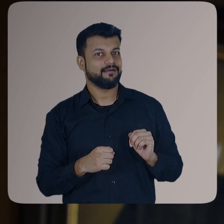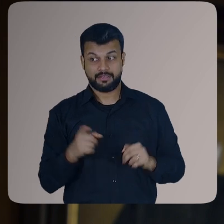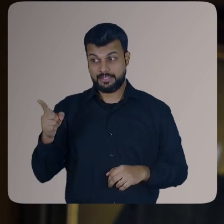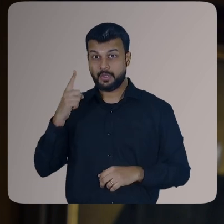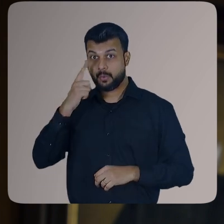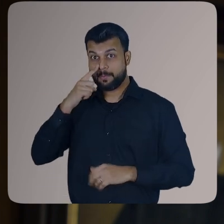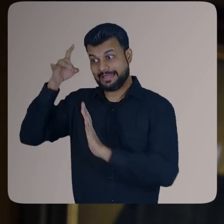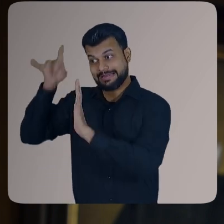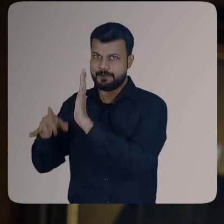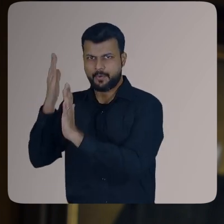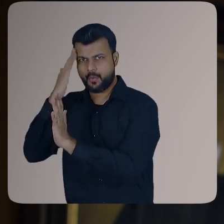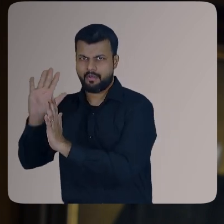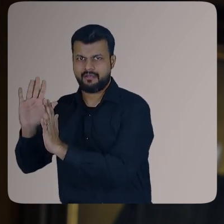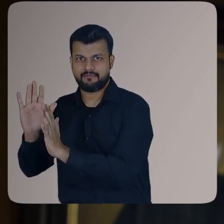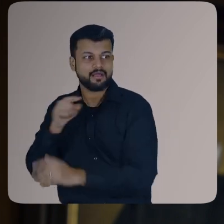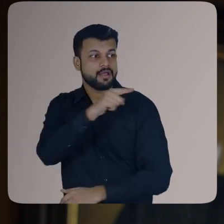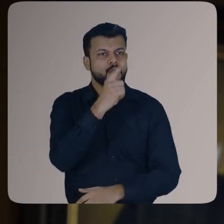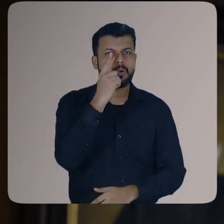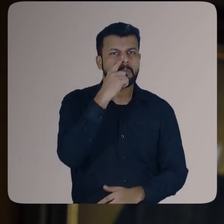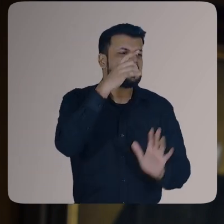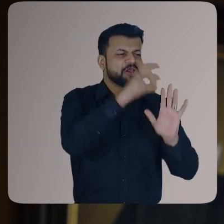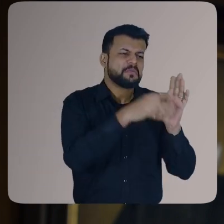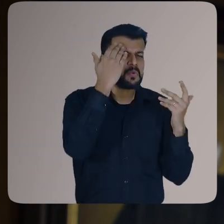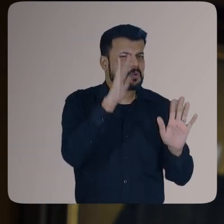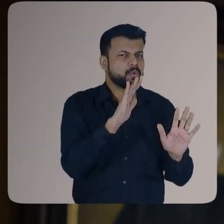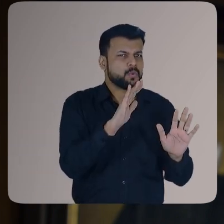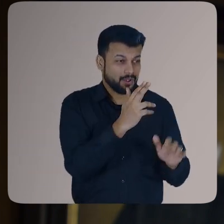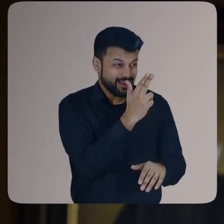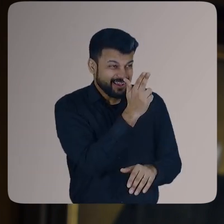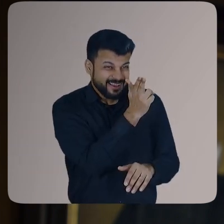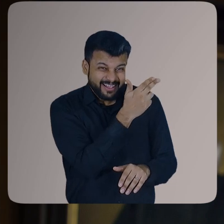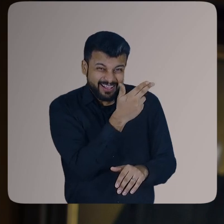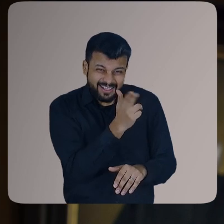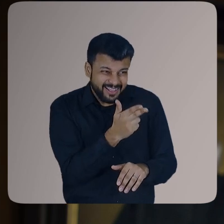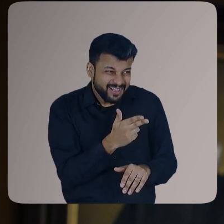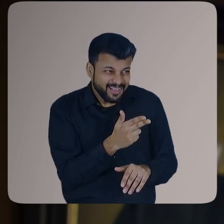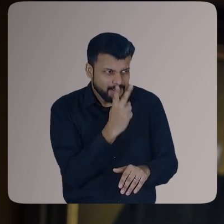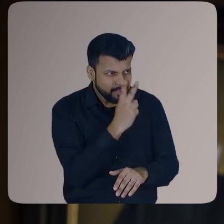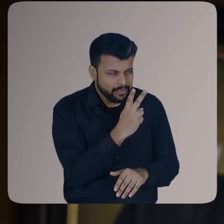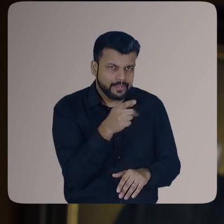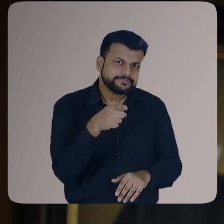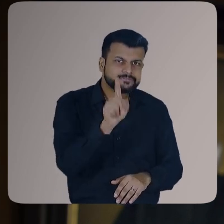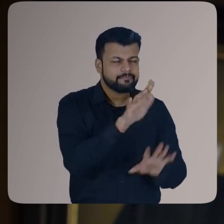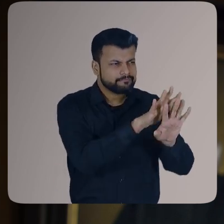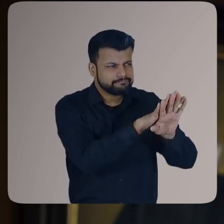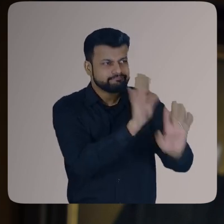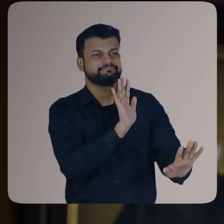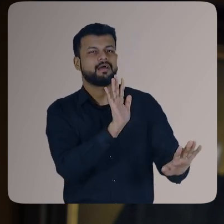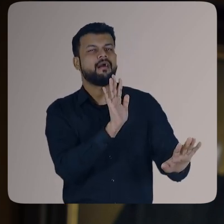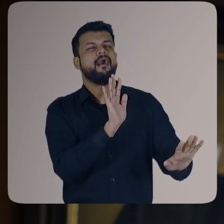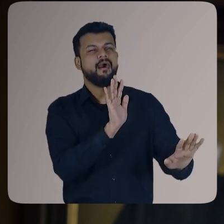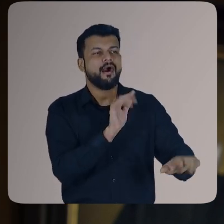So while, unlike the Gayatri Devi, we may not know facts about the subject of this painting, the way in